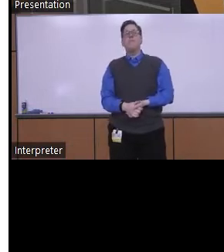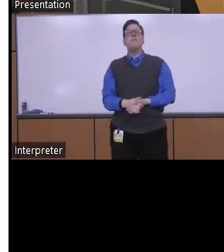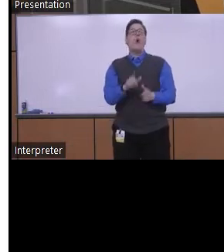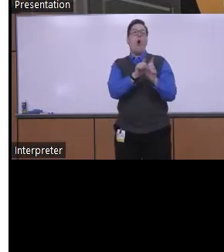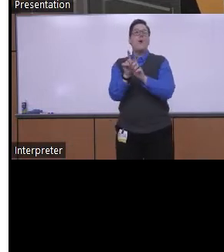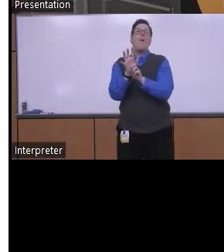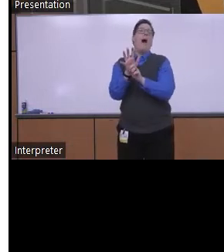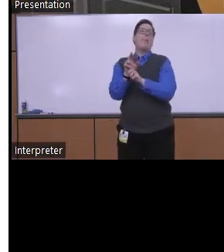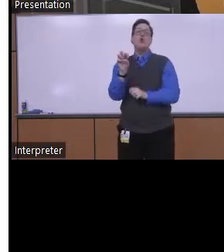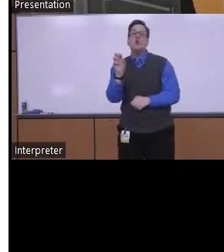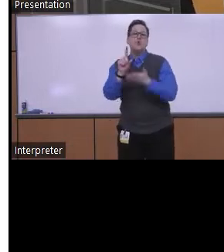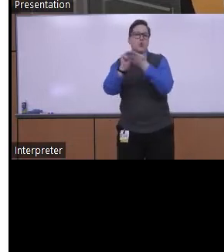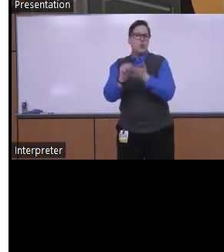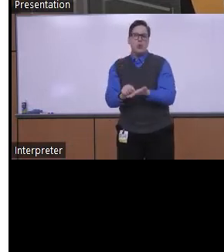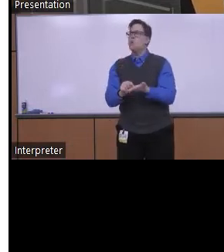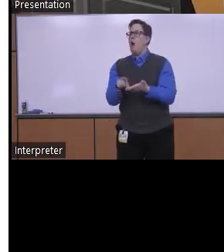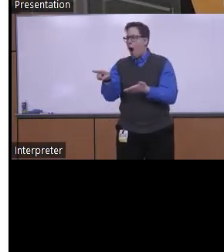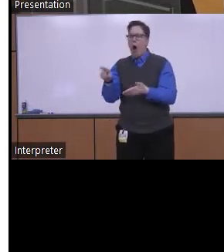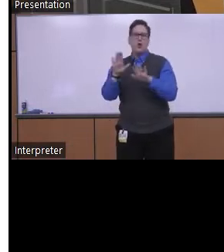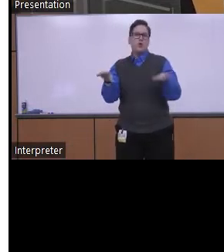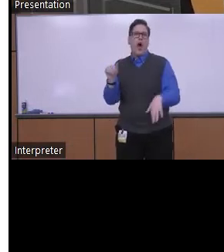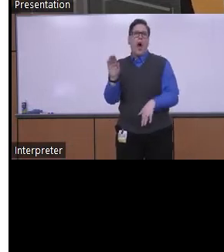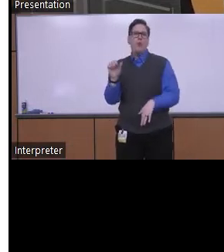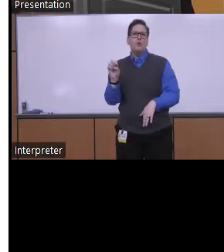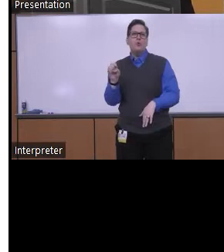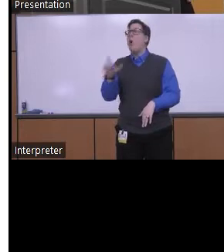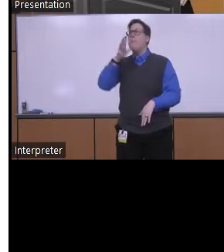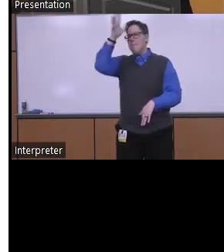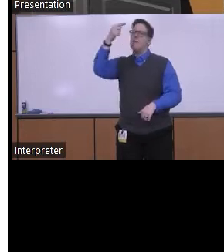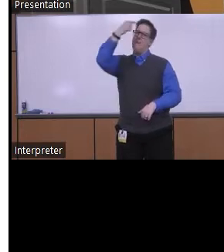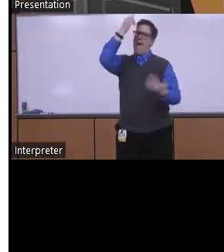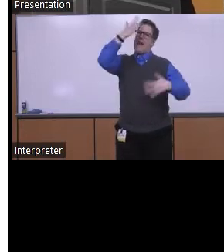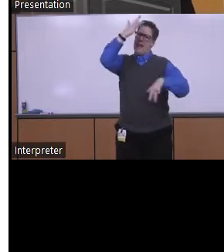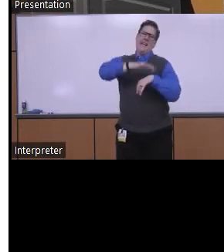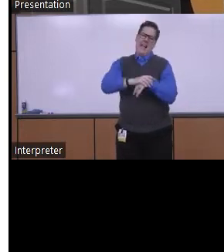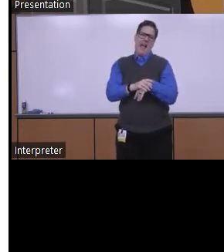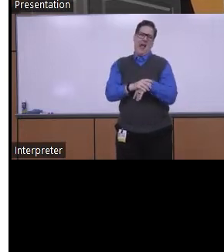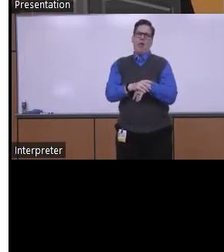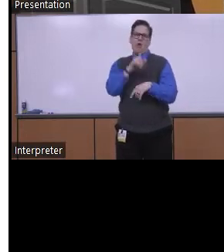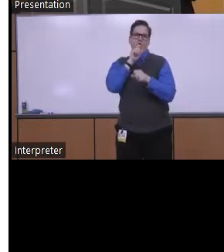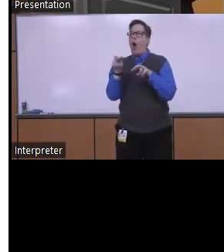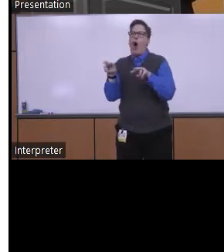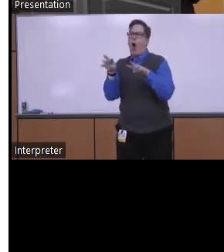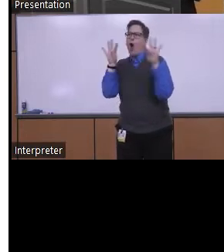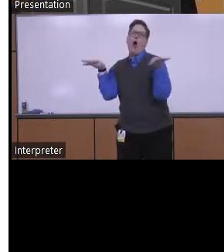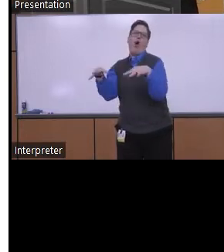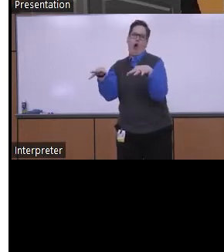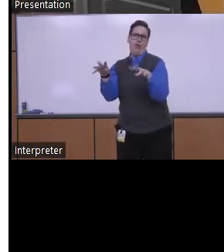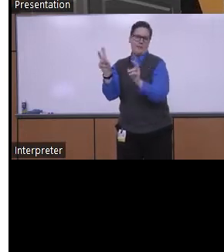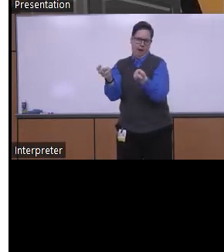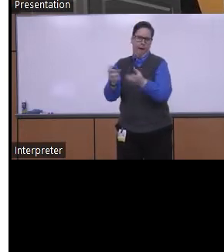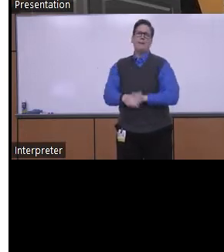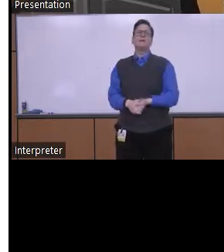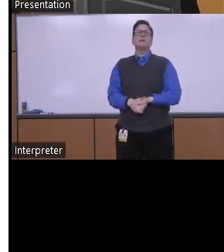press also embraced these descriptions of child abusers as being mentally ill, sensationalizing a topic that was of great interest at the time.